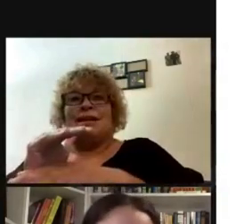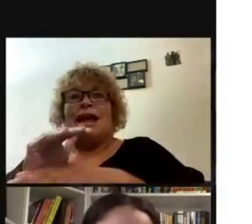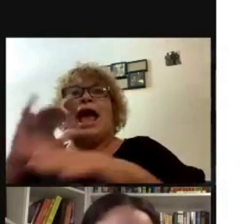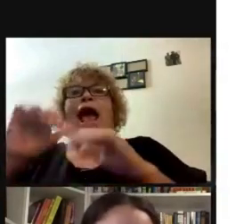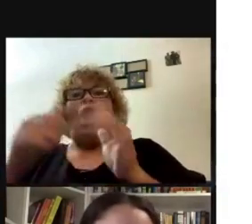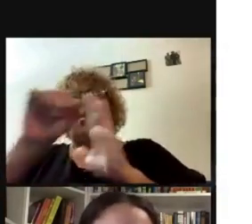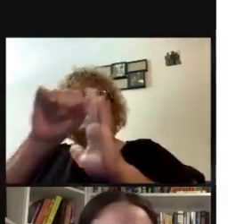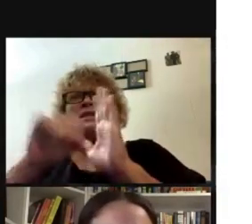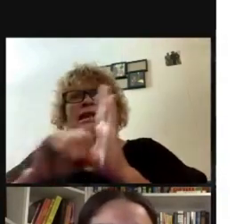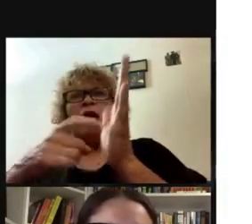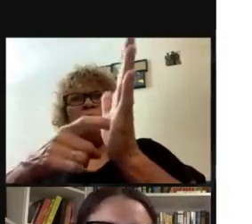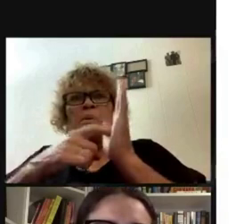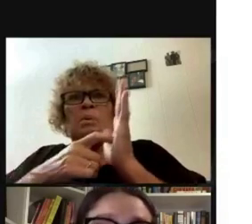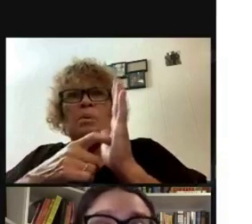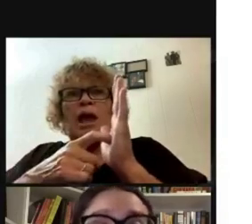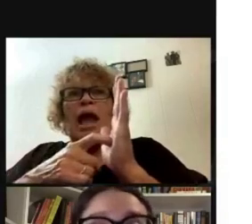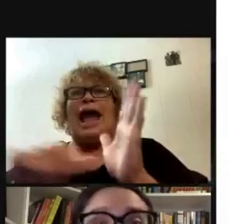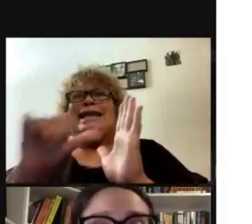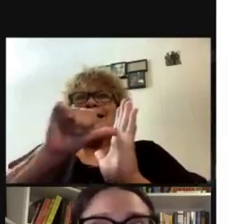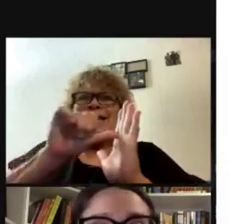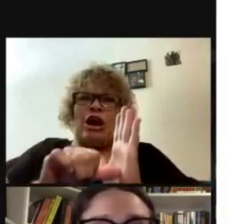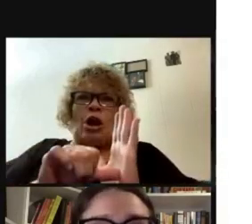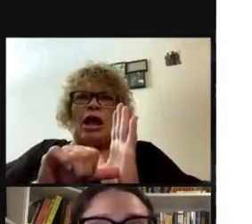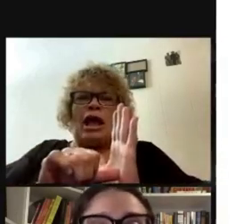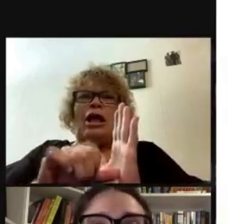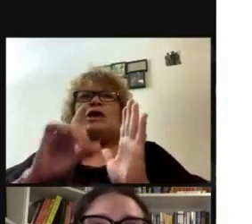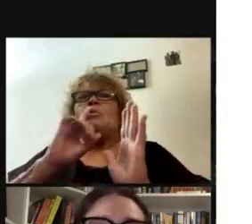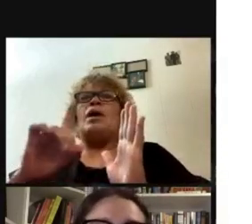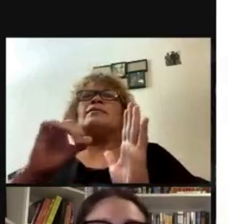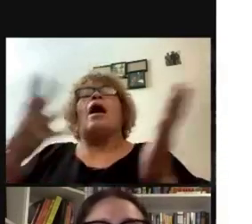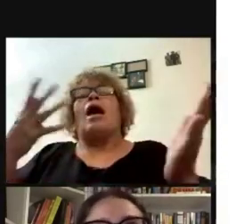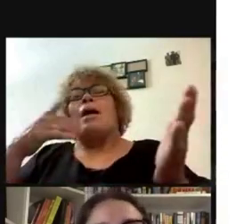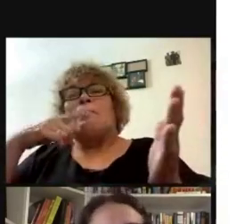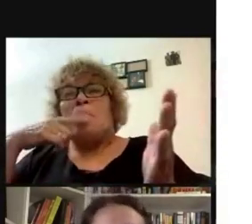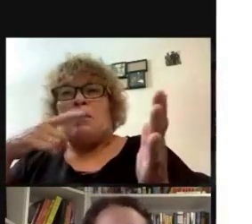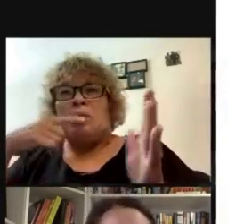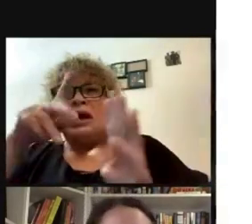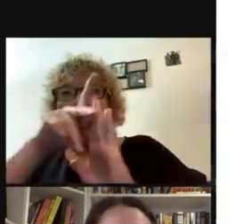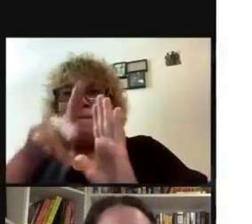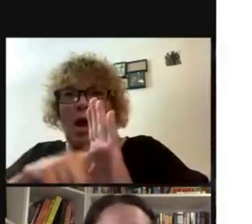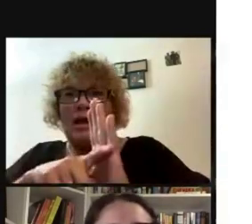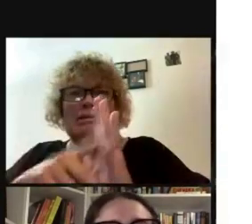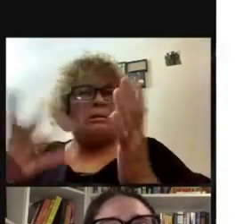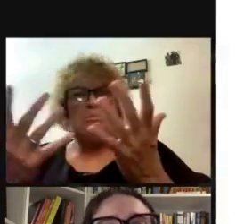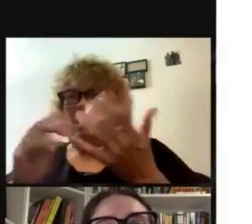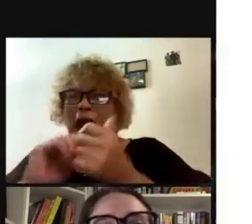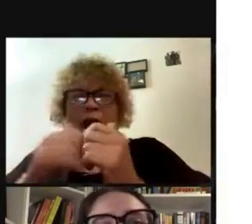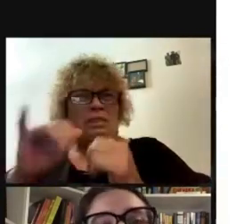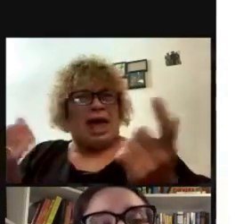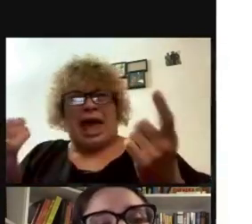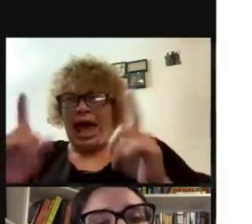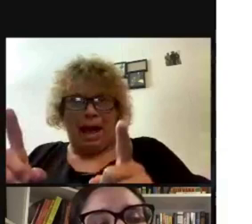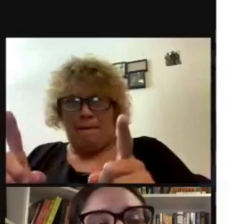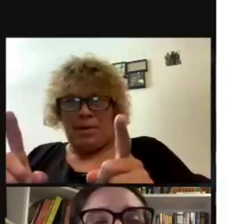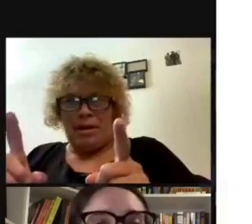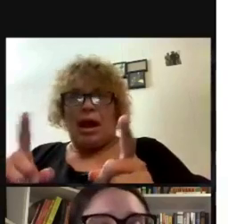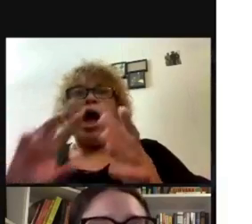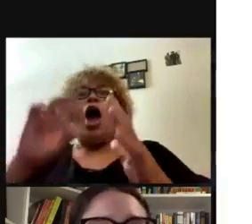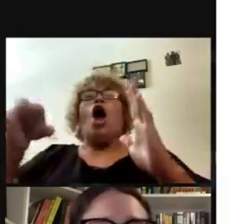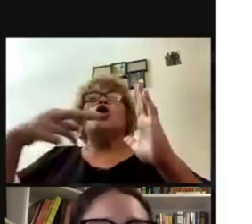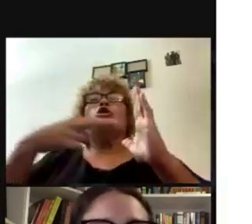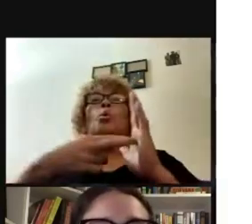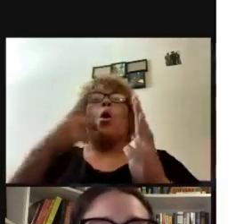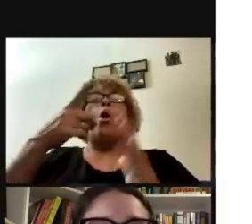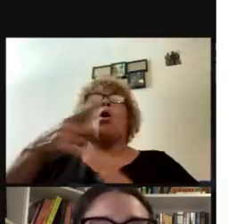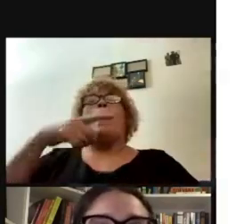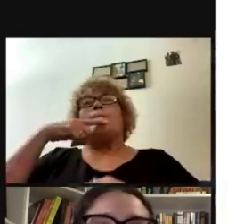state-mandated sterilization became a legitimate public policy. So how that happened, the role that clinicians and public